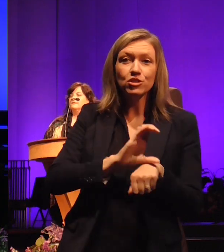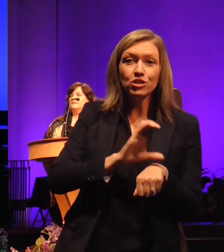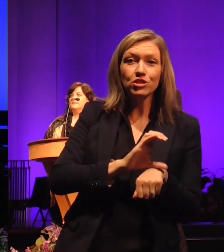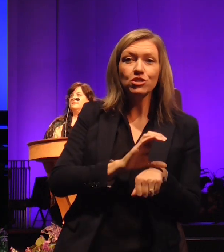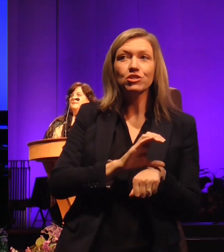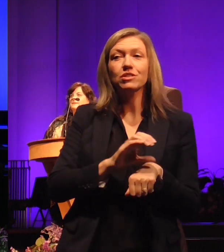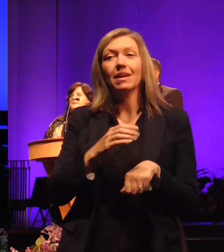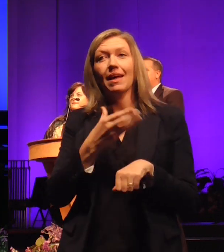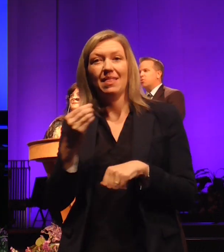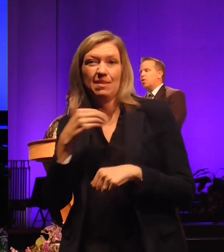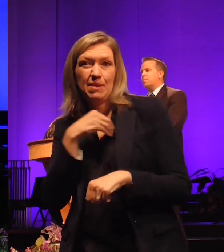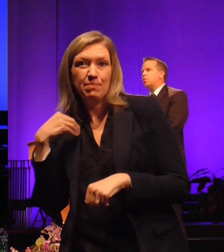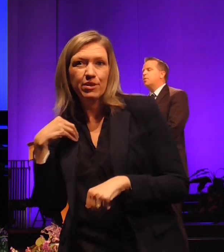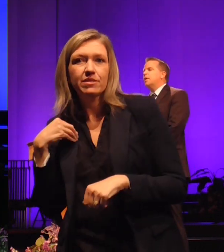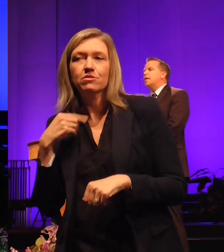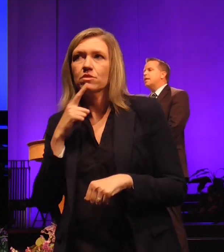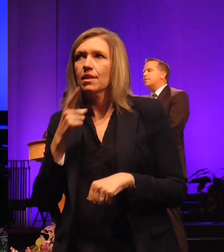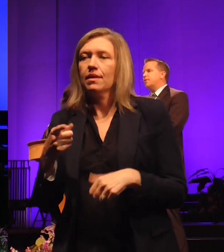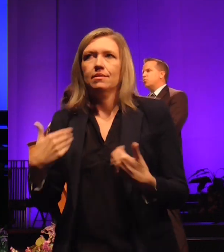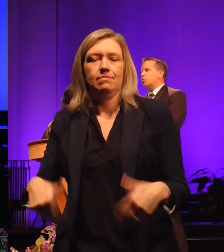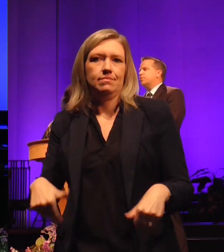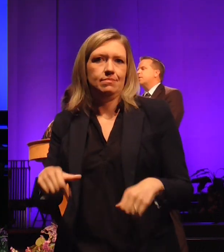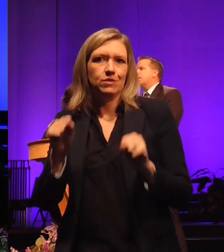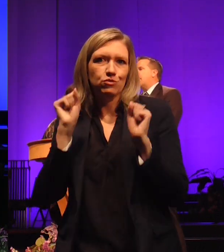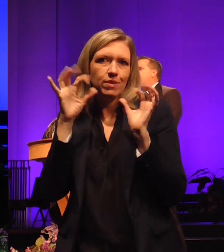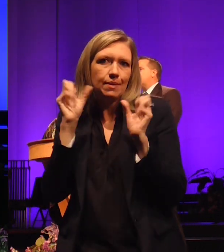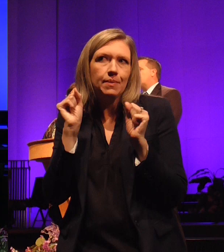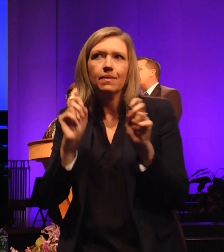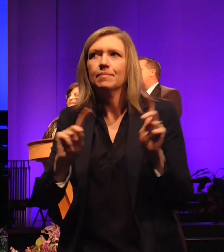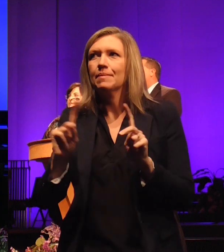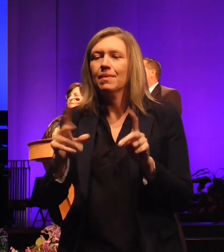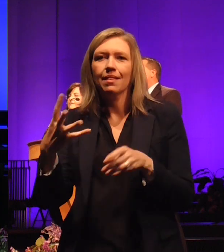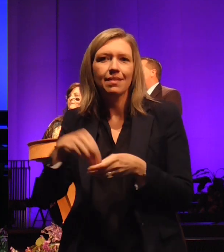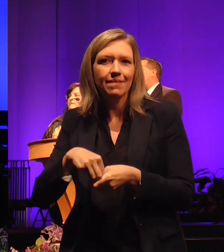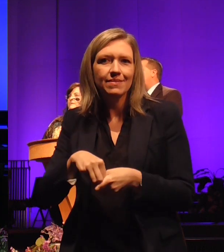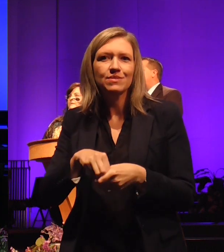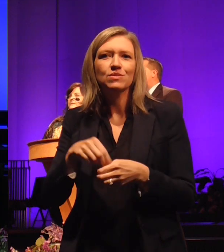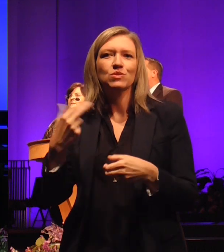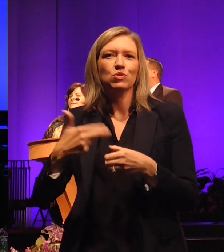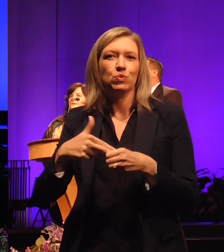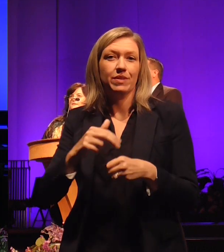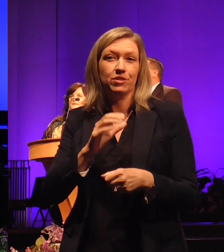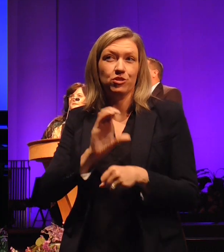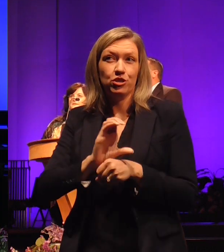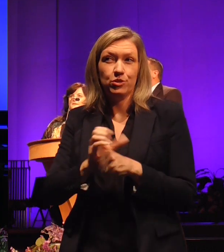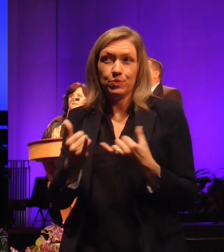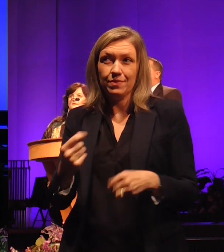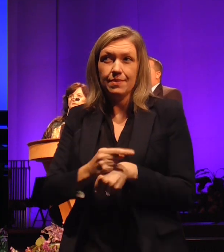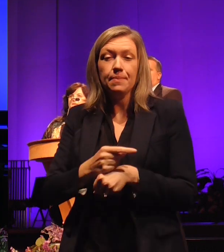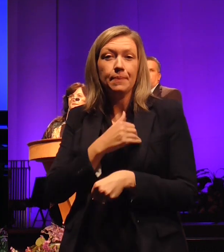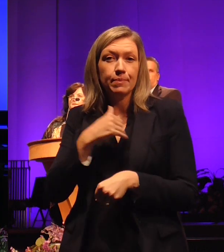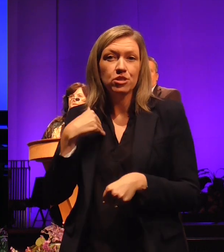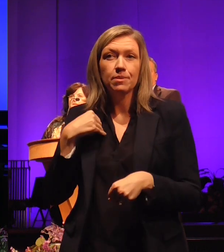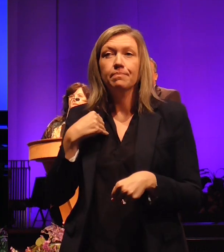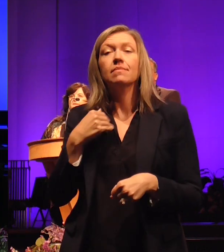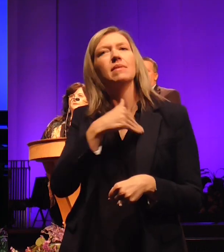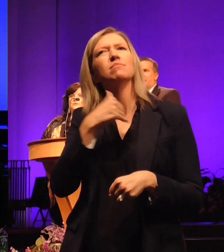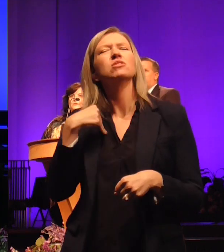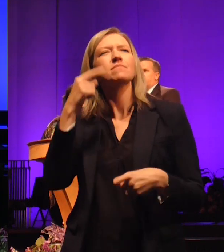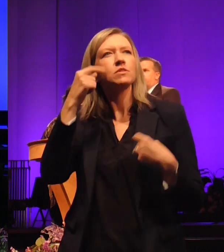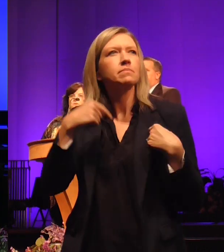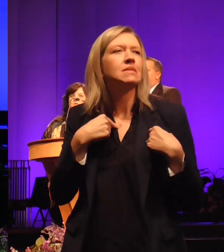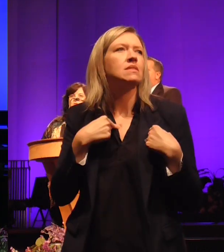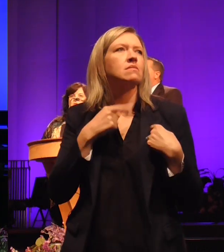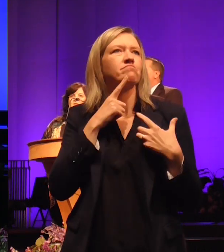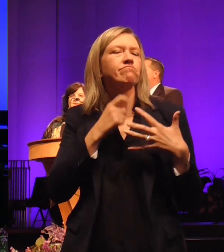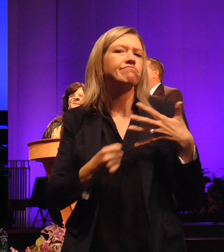Mile High Church to have these incredible individuals joining our church today. And membership, for me, first and foremost, is